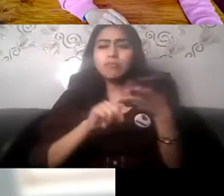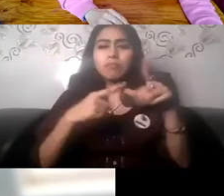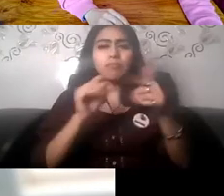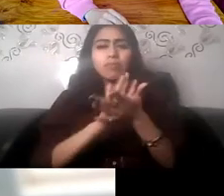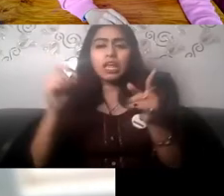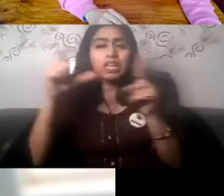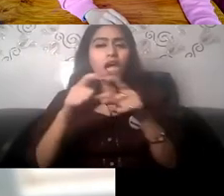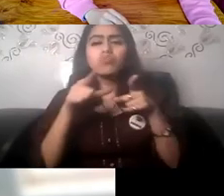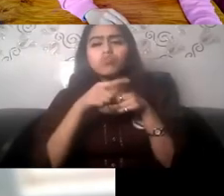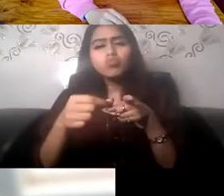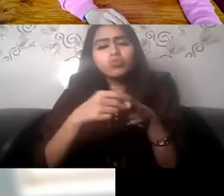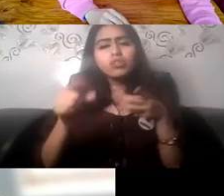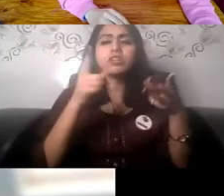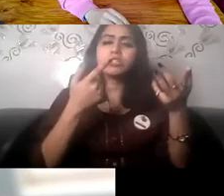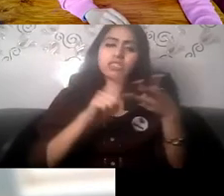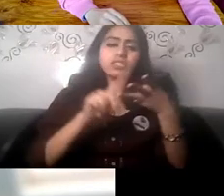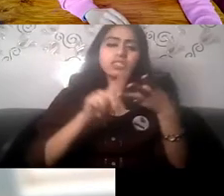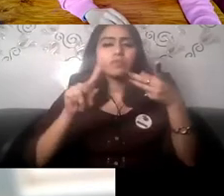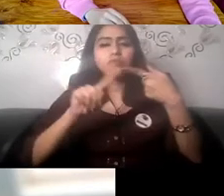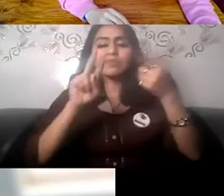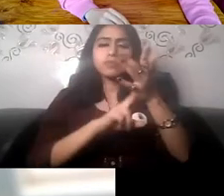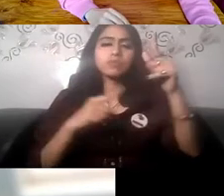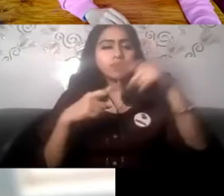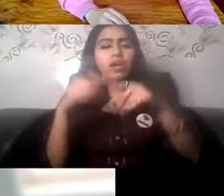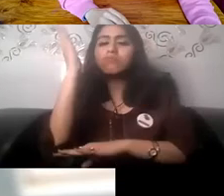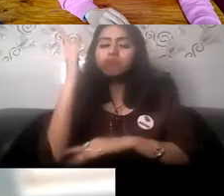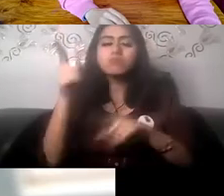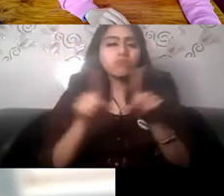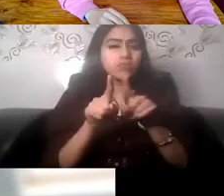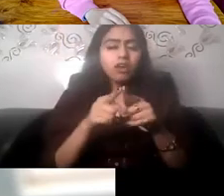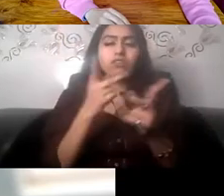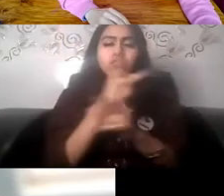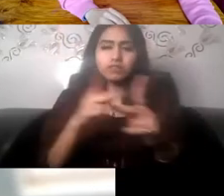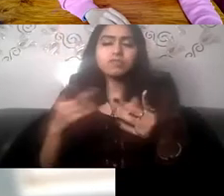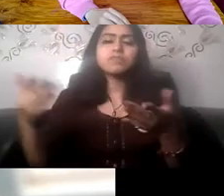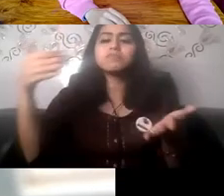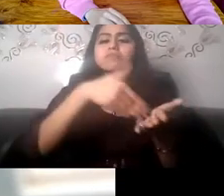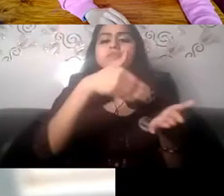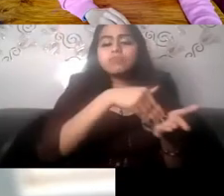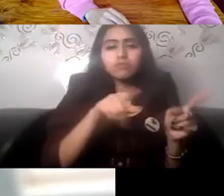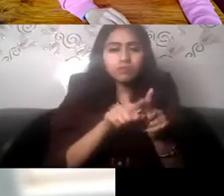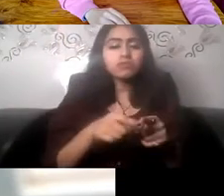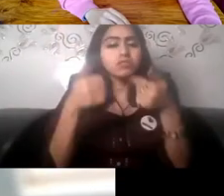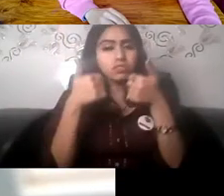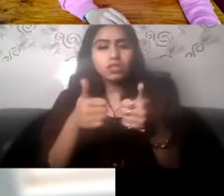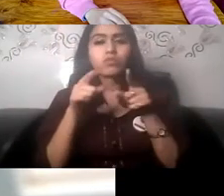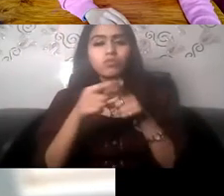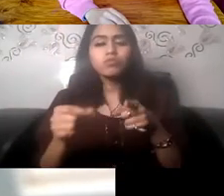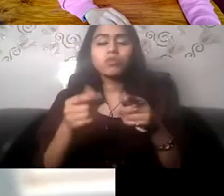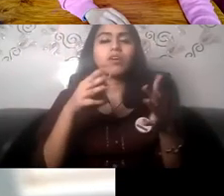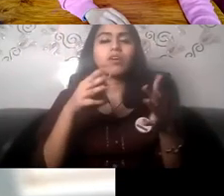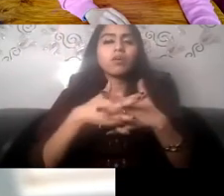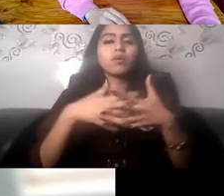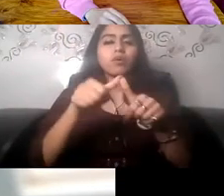and becoming ambassadors and cheerleading is of course a really great way of doing it. I mean, in the